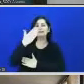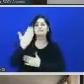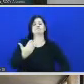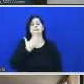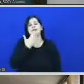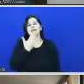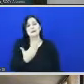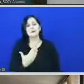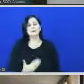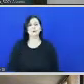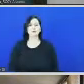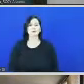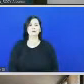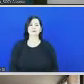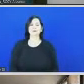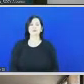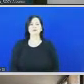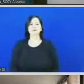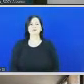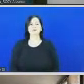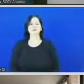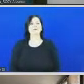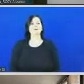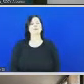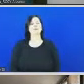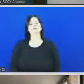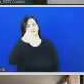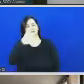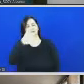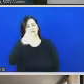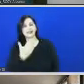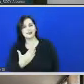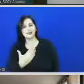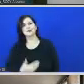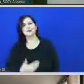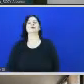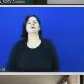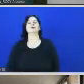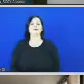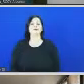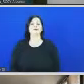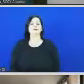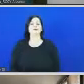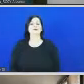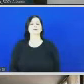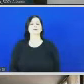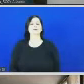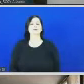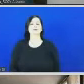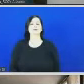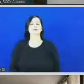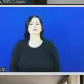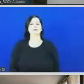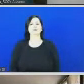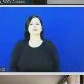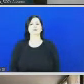Gracias. Thank you, Monica. Lopa, I'm going to turn it to you. I know you need to leave early. Thank you so much,